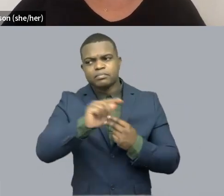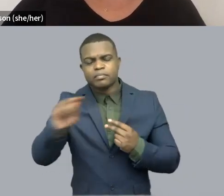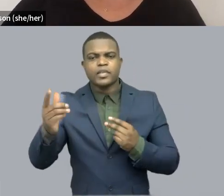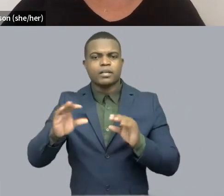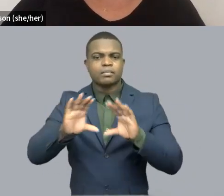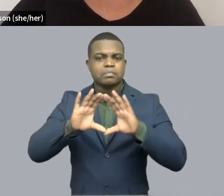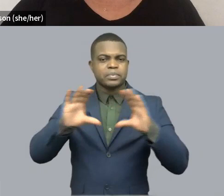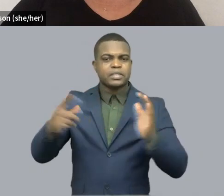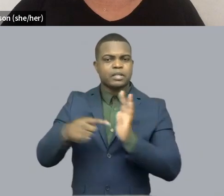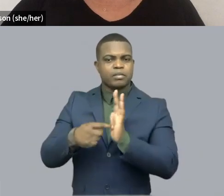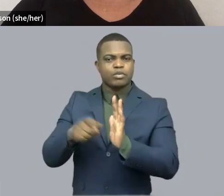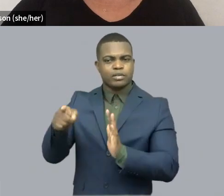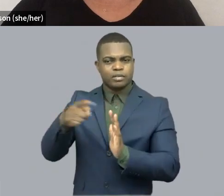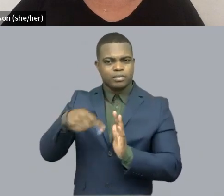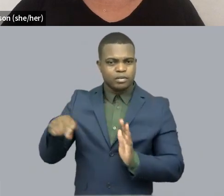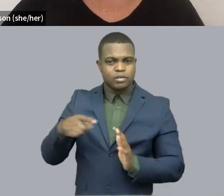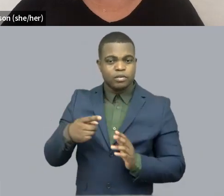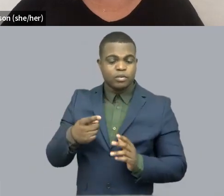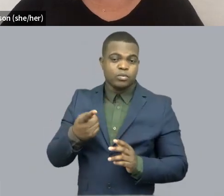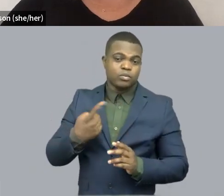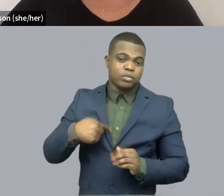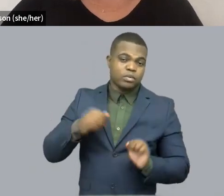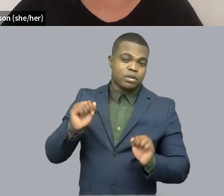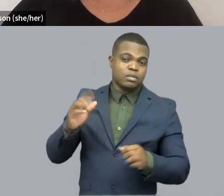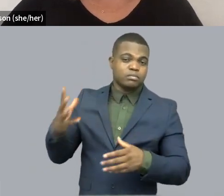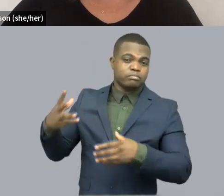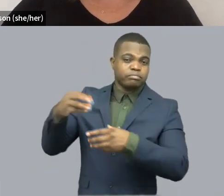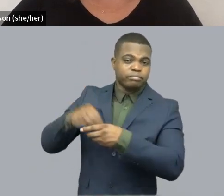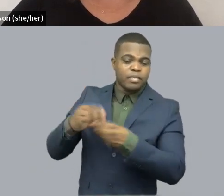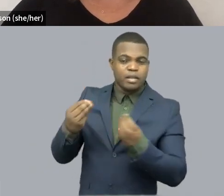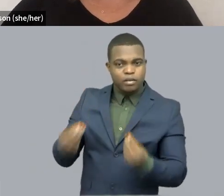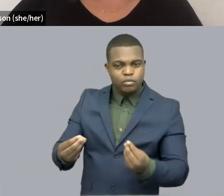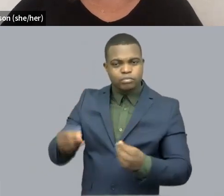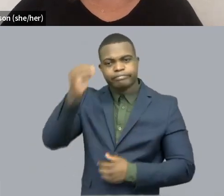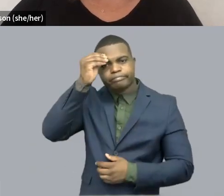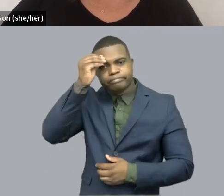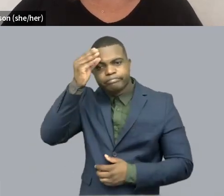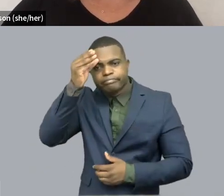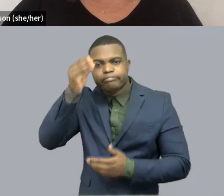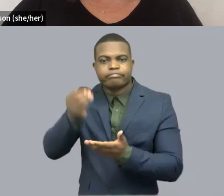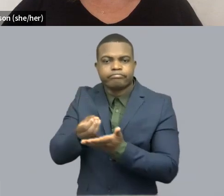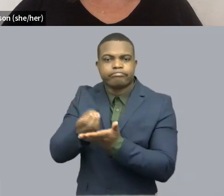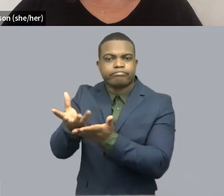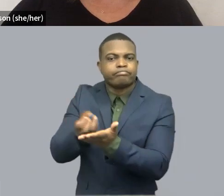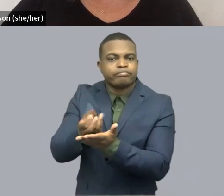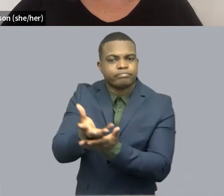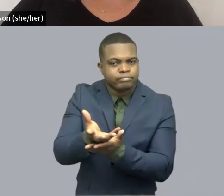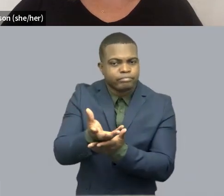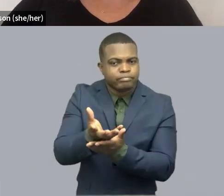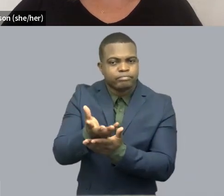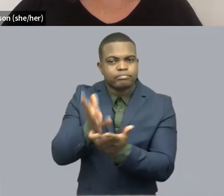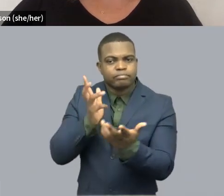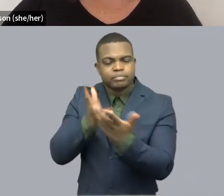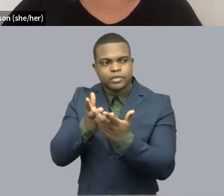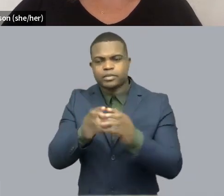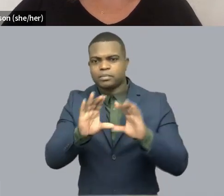the business model, because, for example, when we were working on the Cyber Agora report that I mentioned, one of